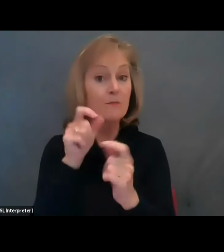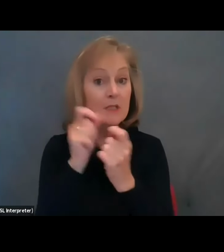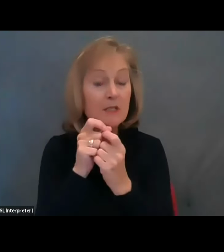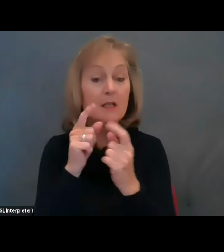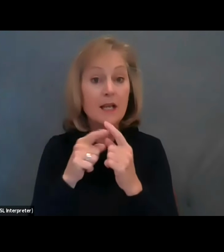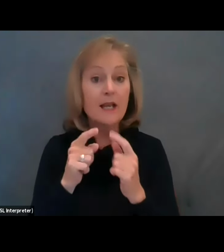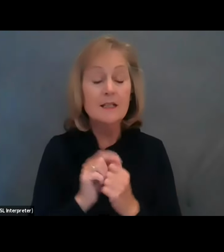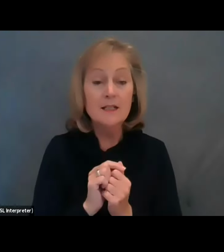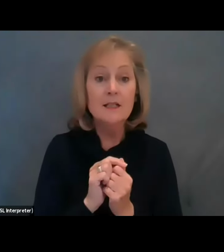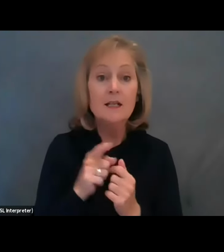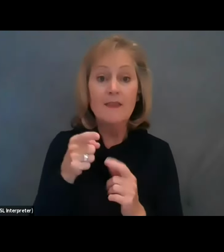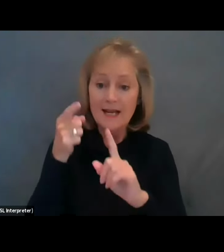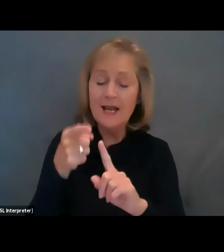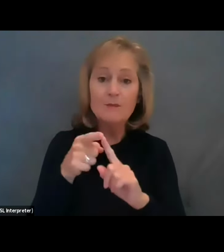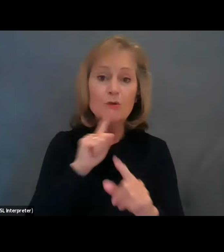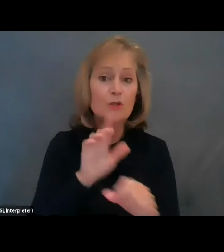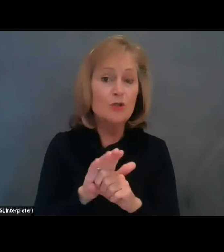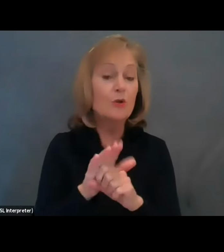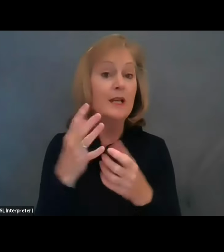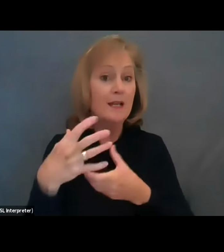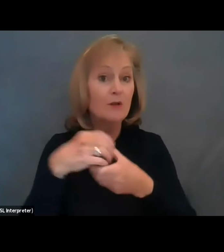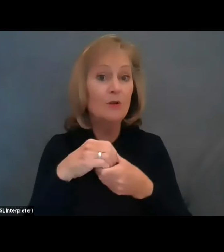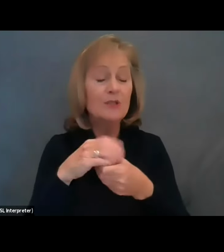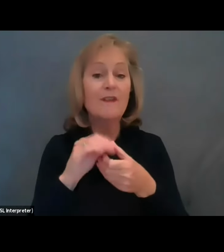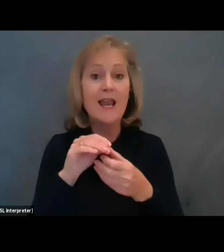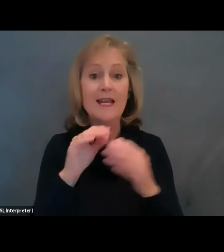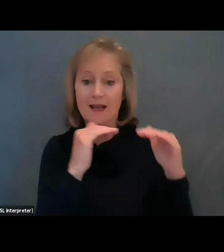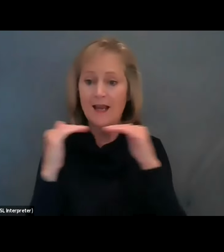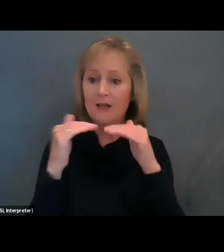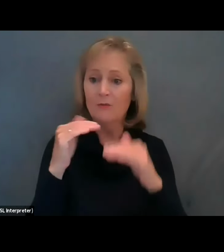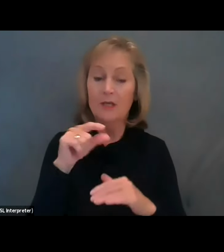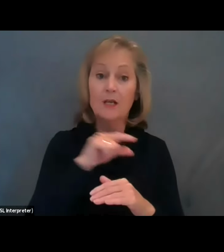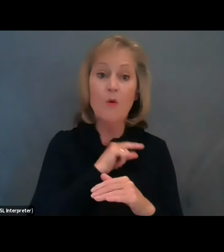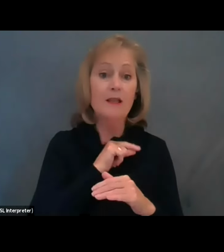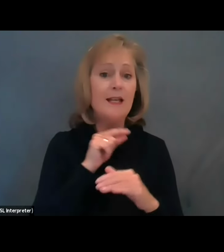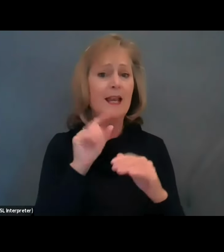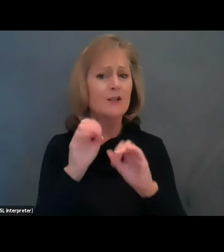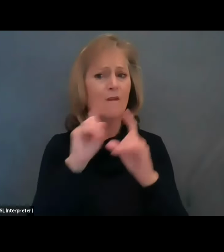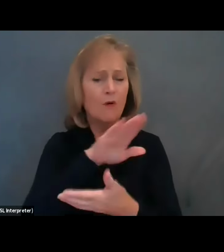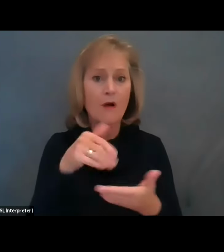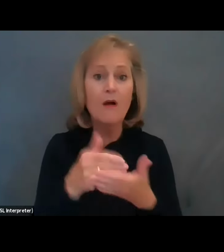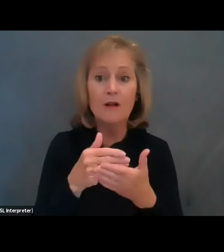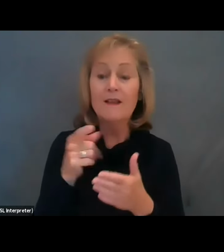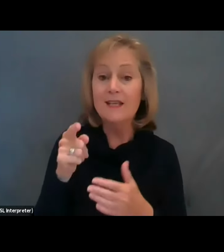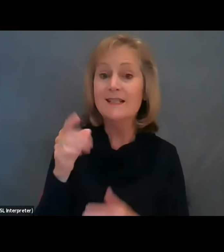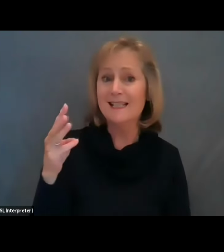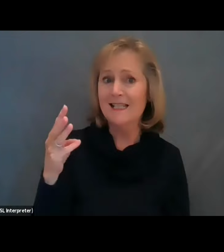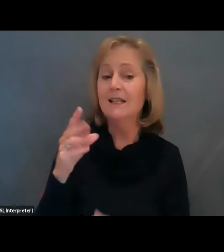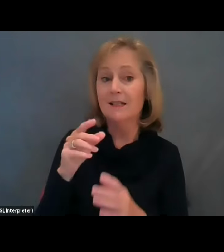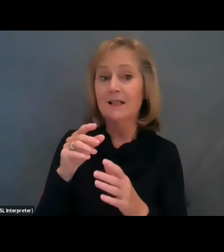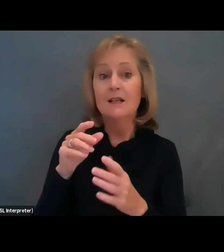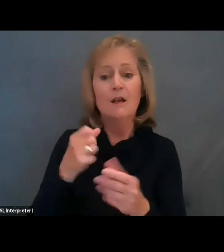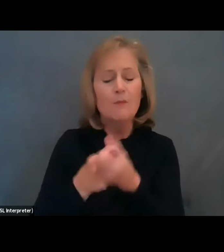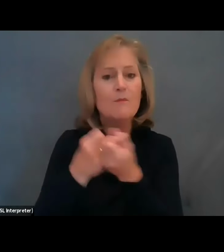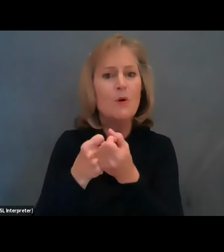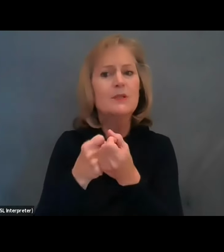SDG 4, which aims to ensure inclusive and equitable quality education for all, and SDG 16, which promotes